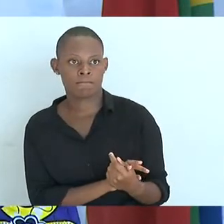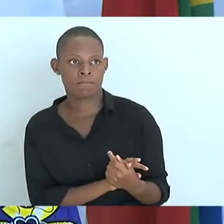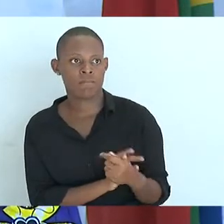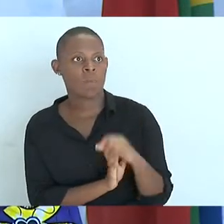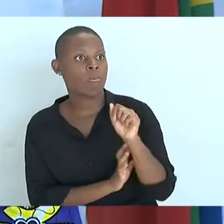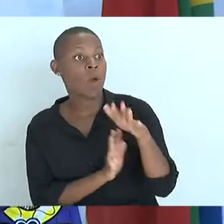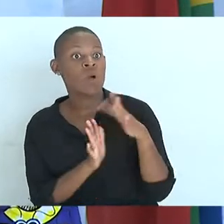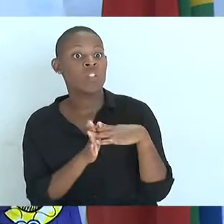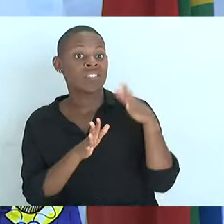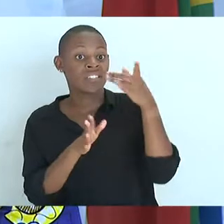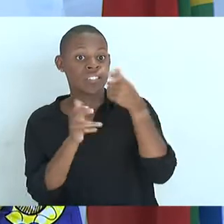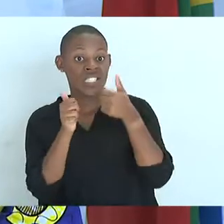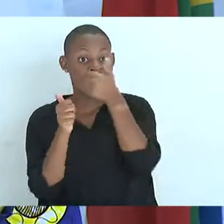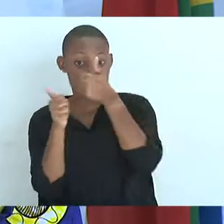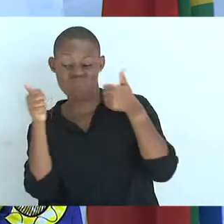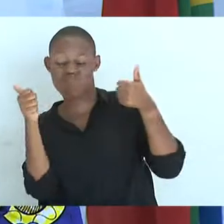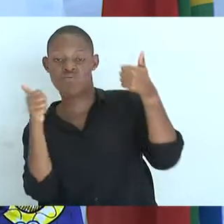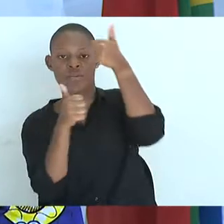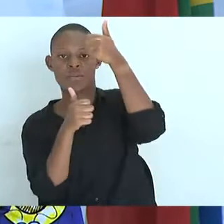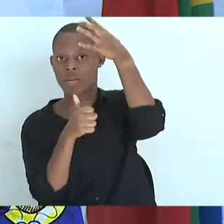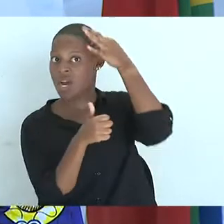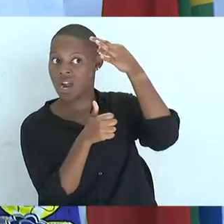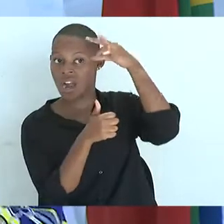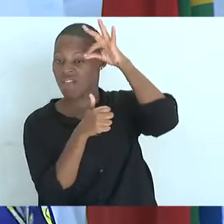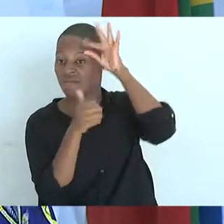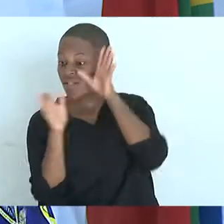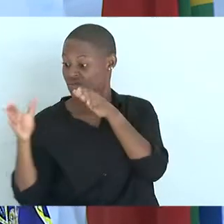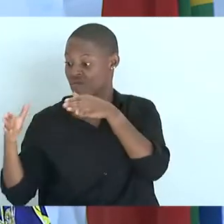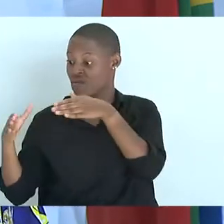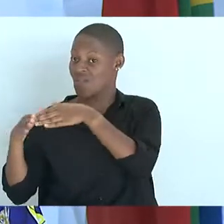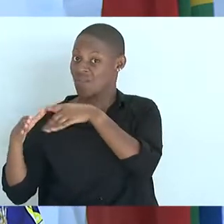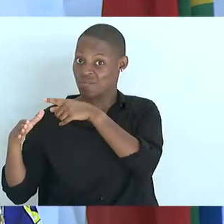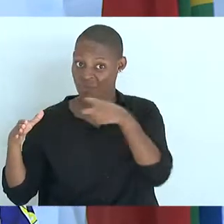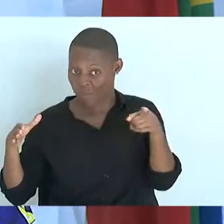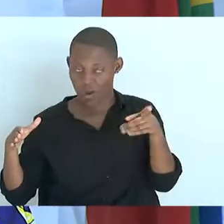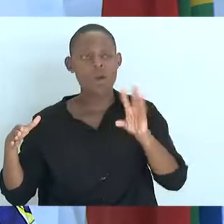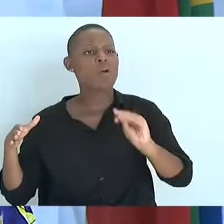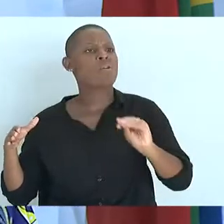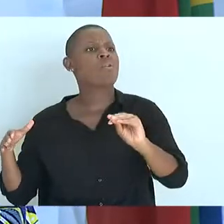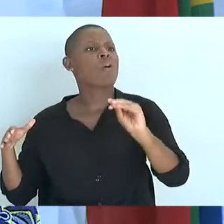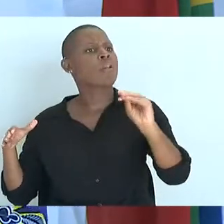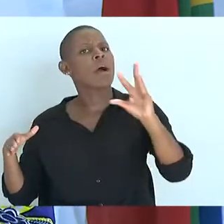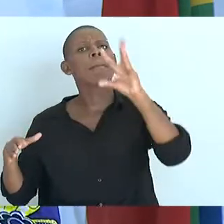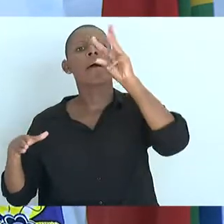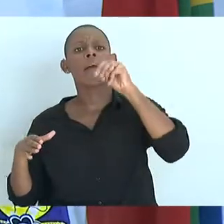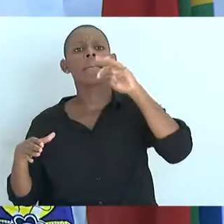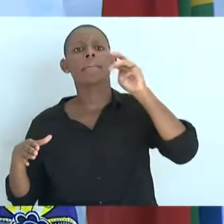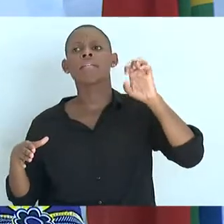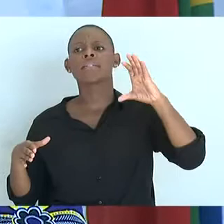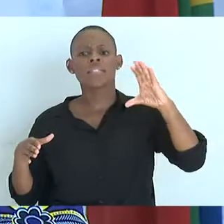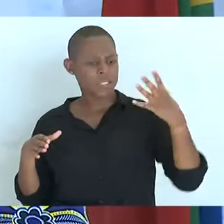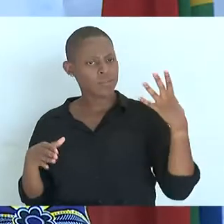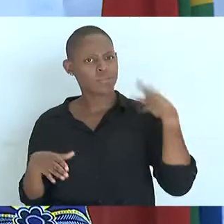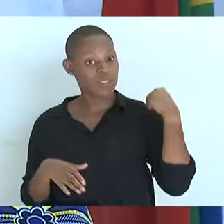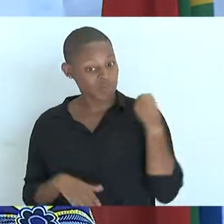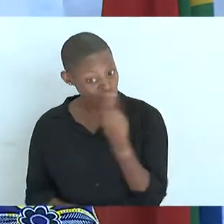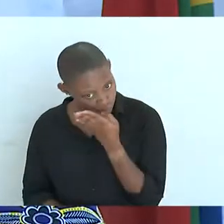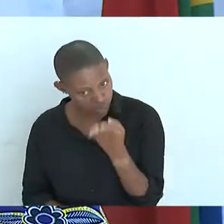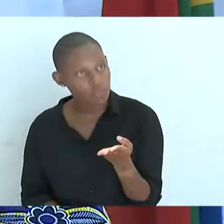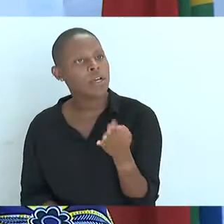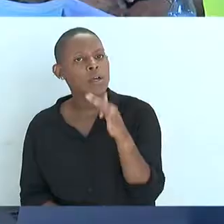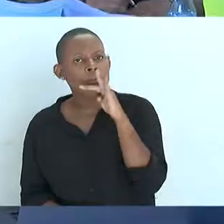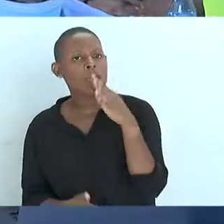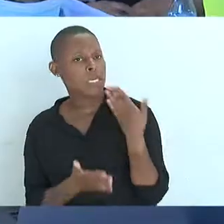senior government officials will also assist in responding. Let us